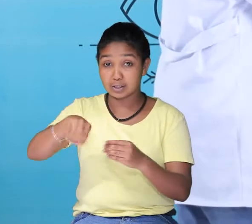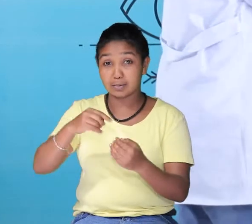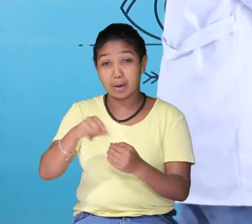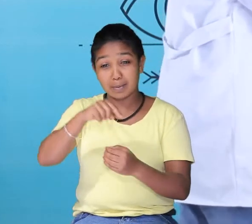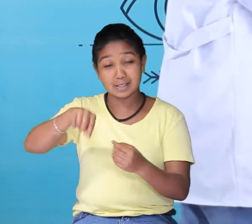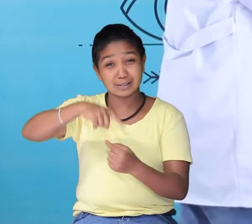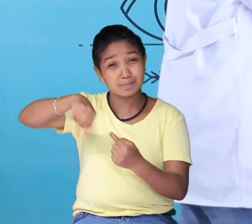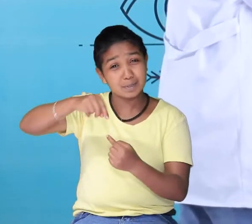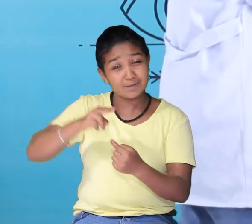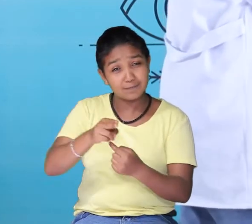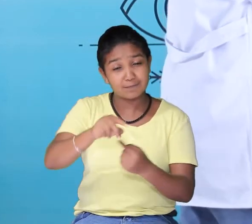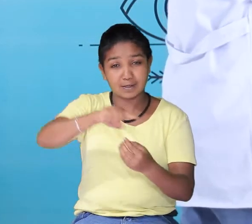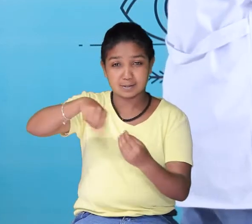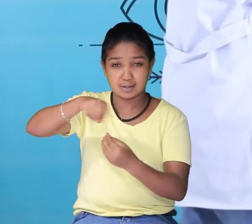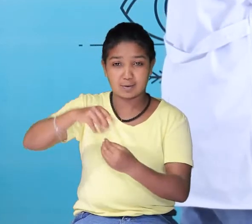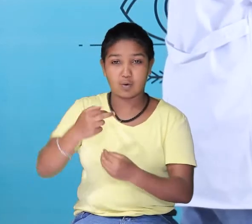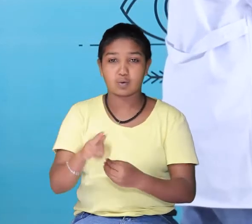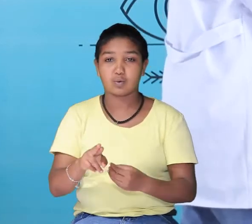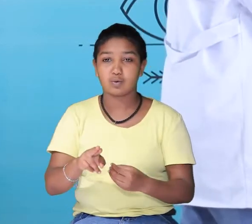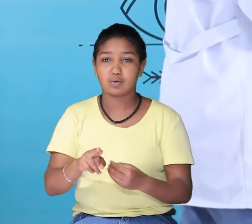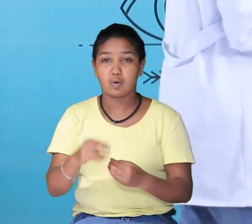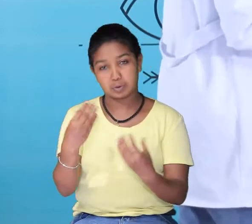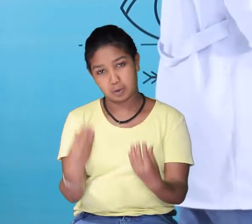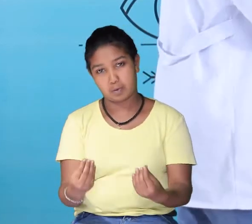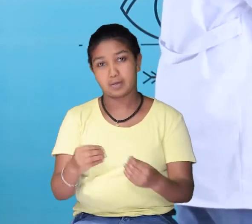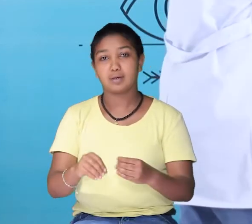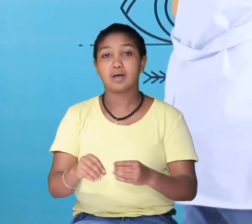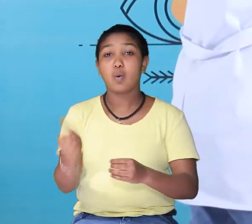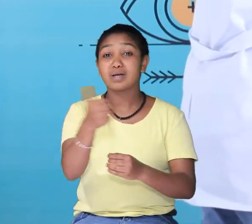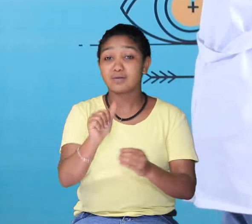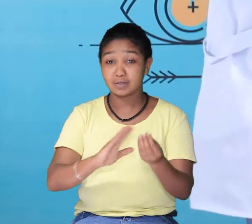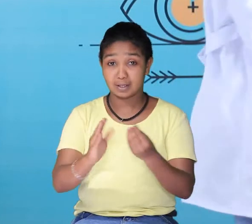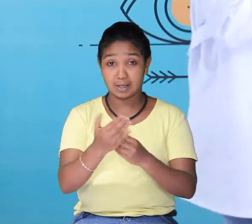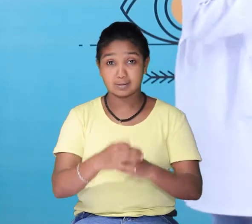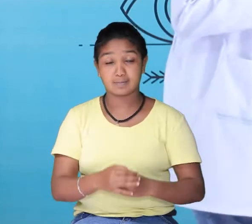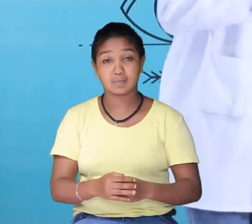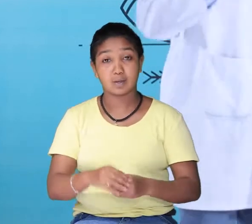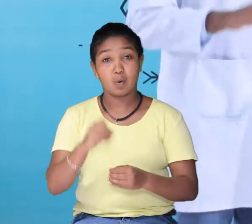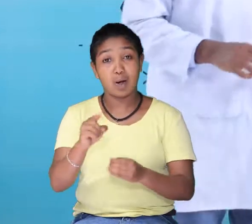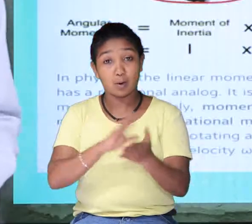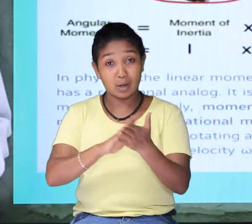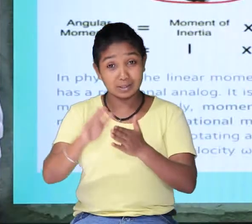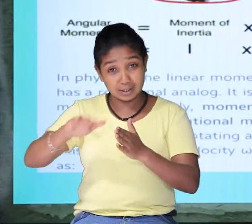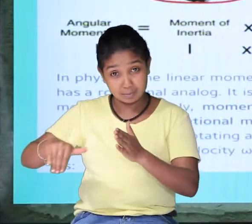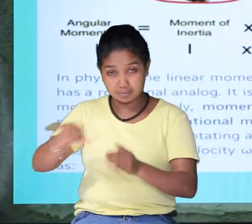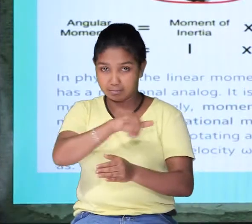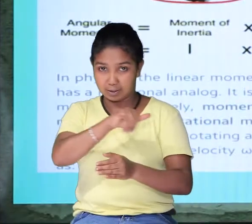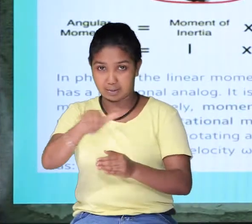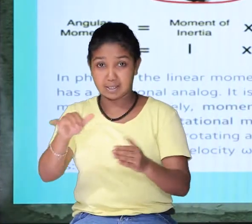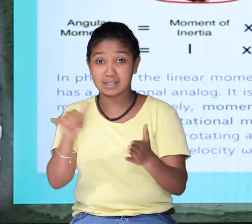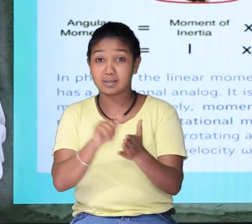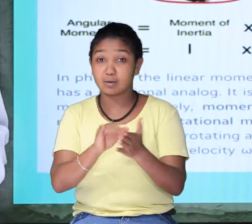might spin faster or it might spin slower. Whatsoever the case, one quantity remains the same, and